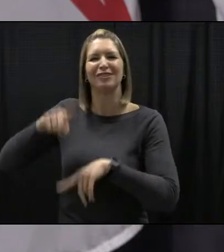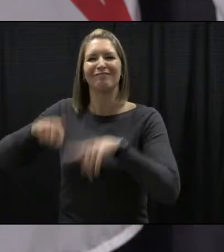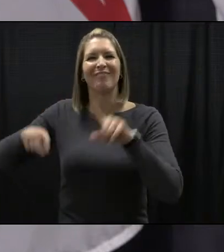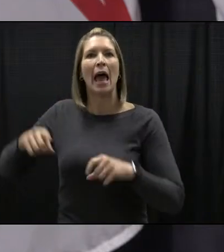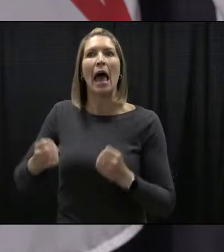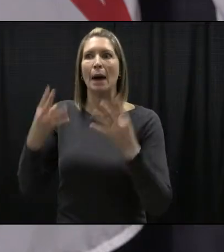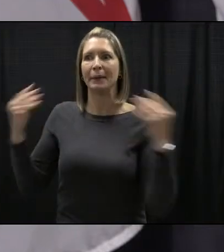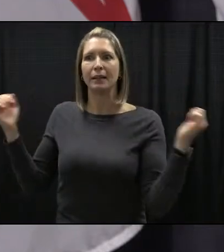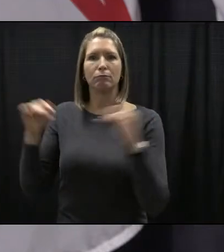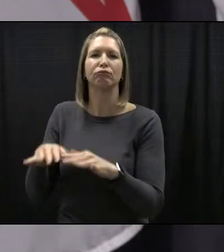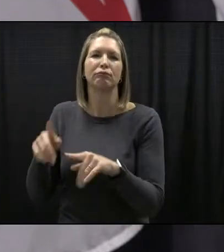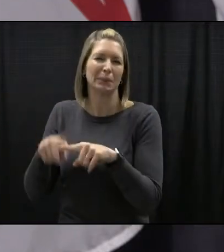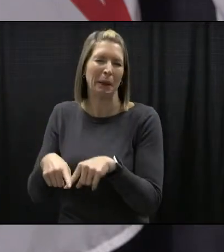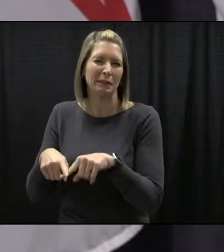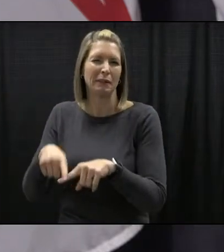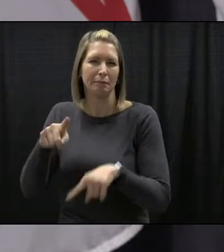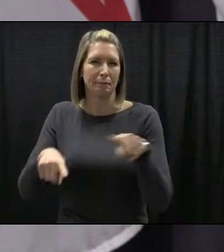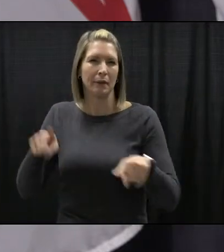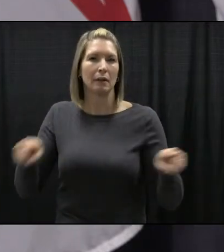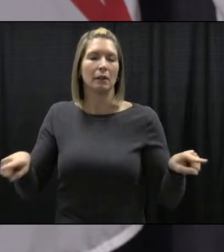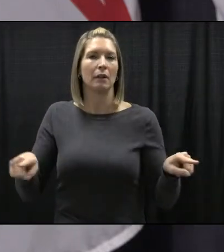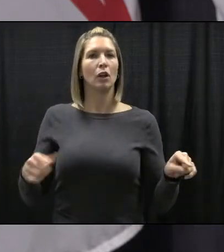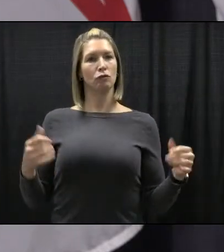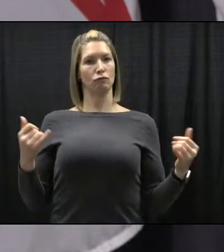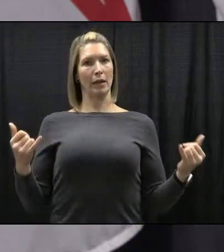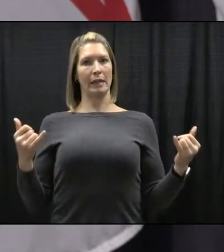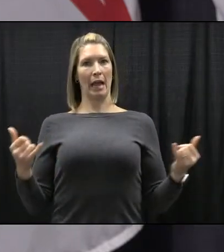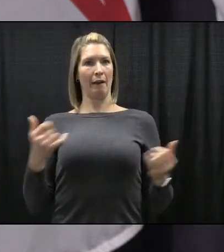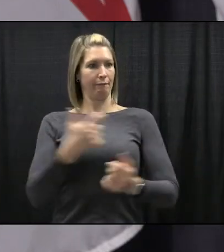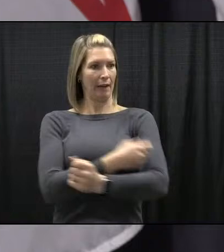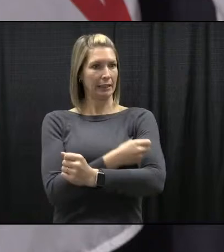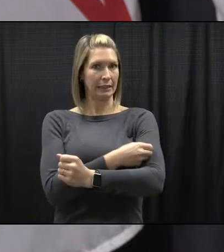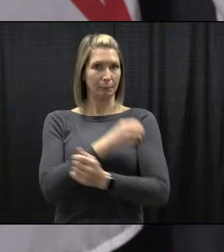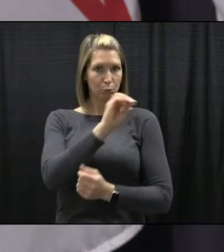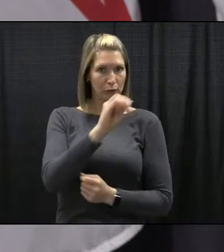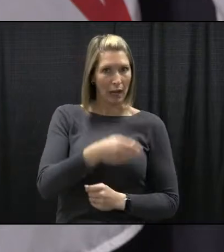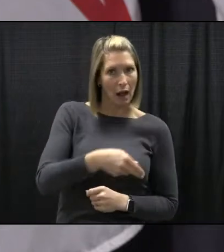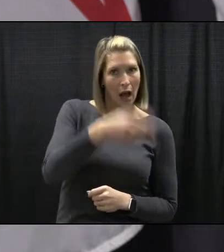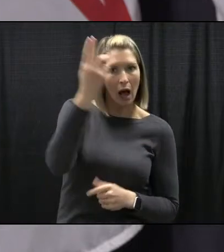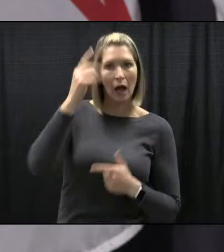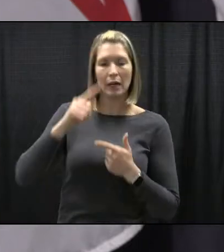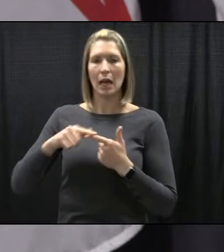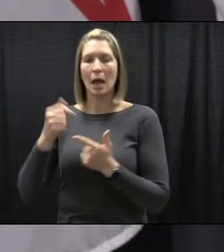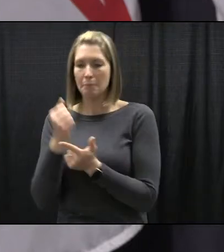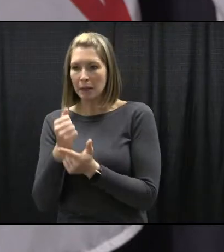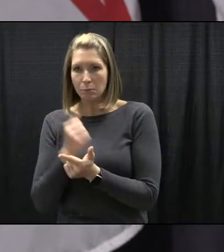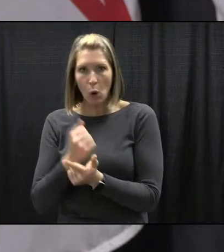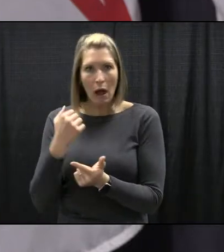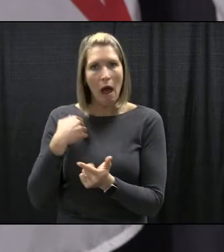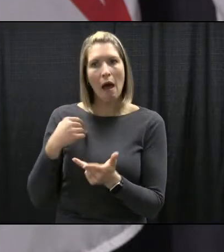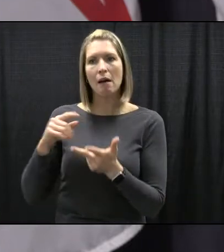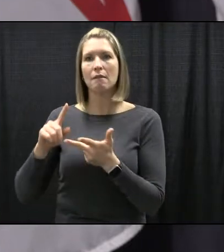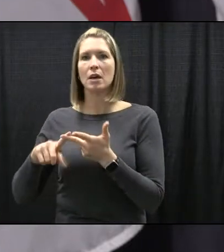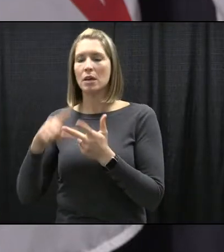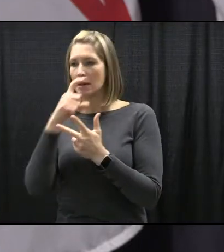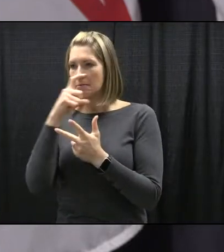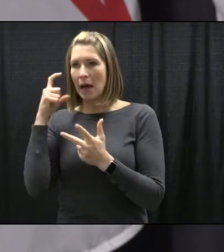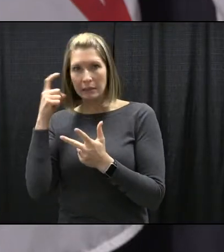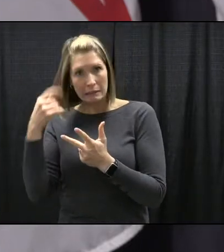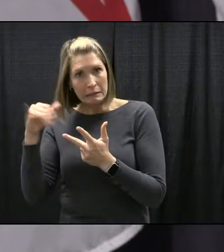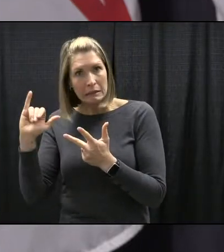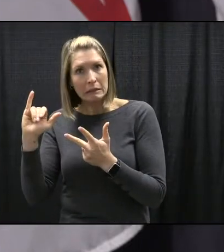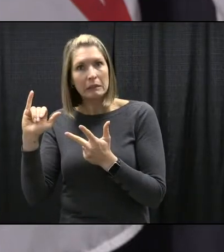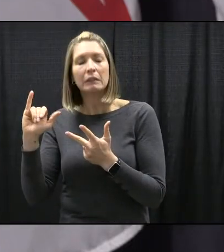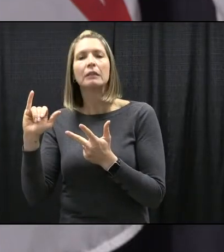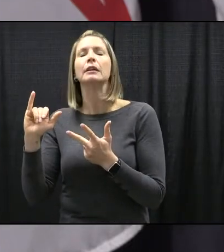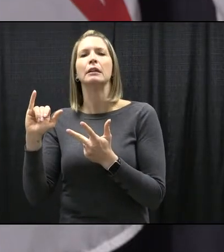high vaccination rate, low case counts, and the vaccine passport and wonder why we still have restrictions in place. The answer is that